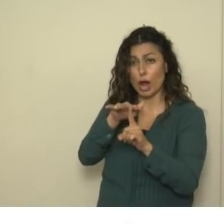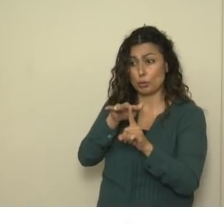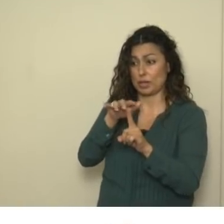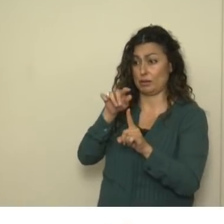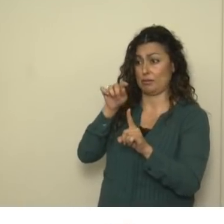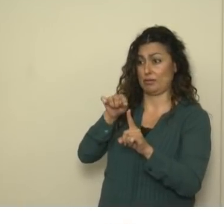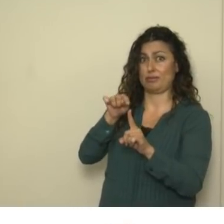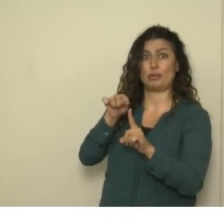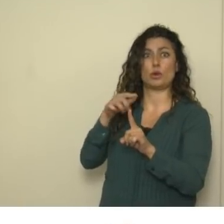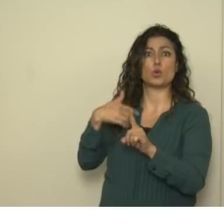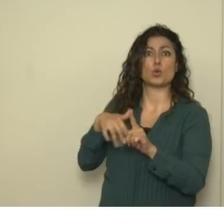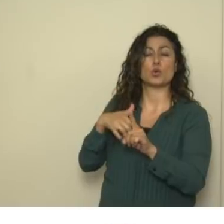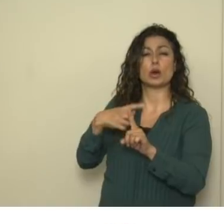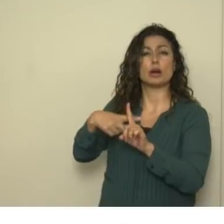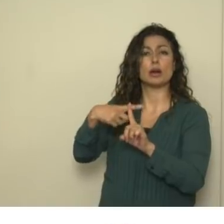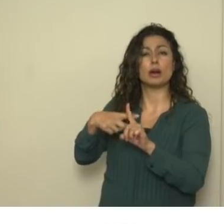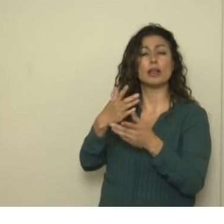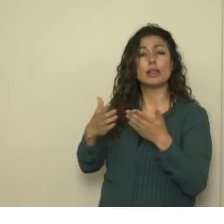good thing.